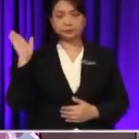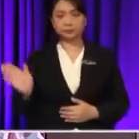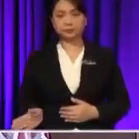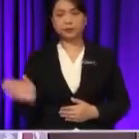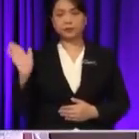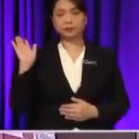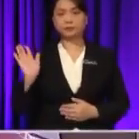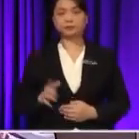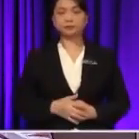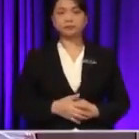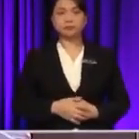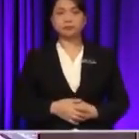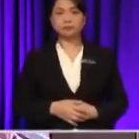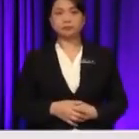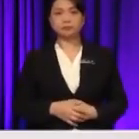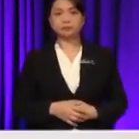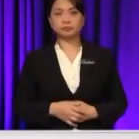please read your part?